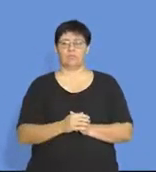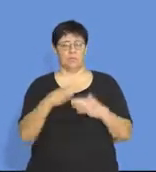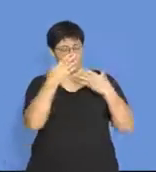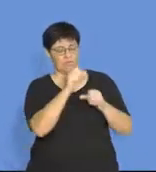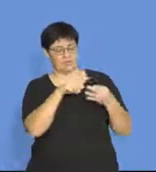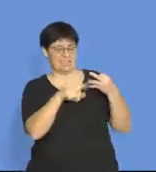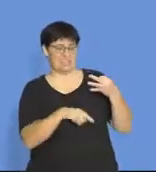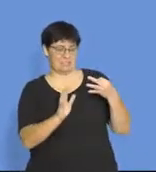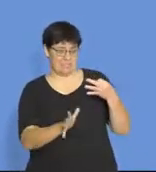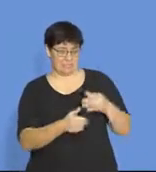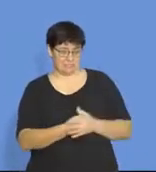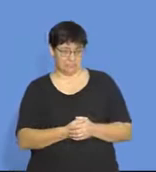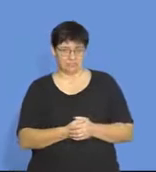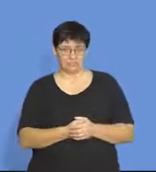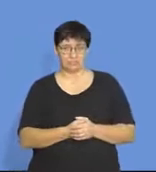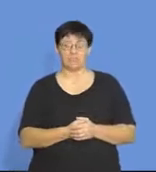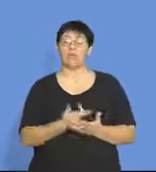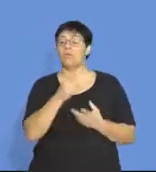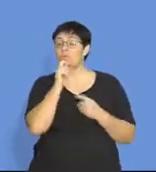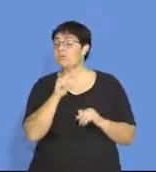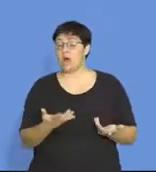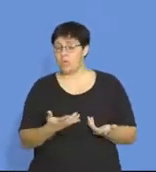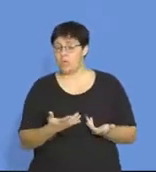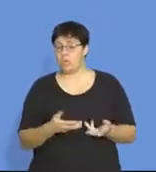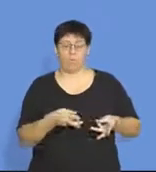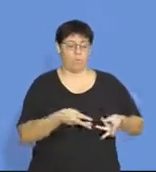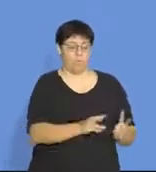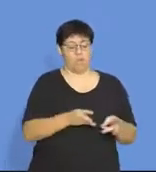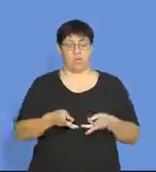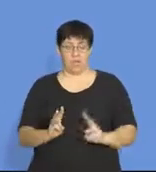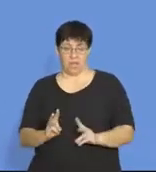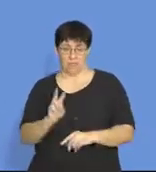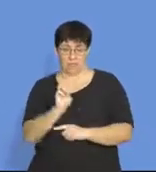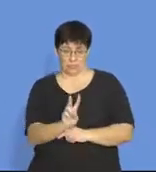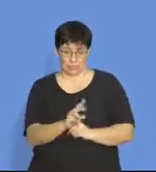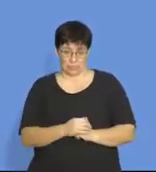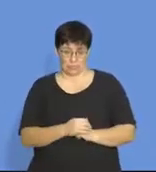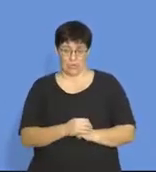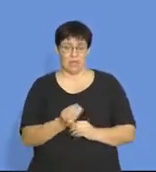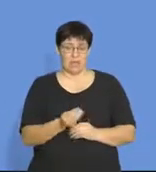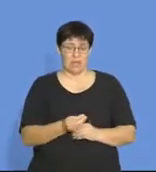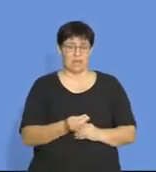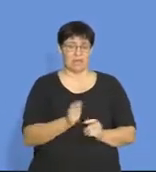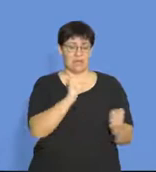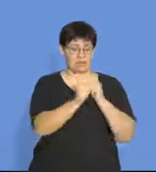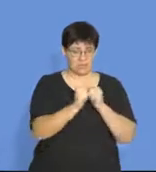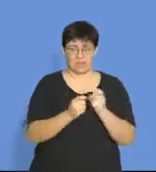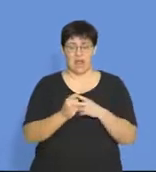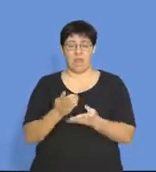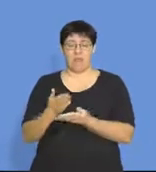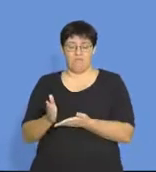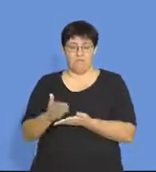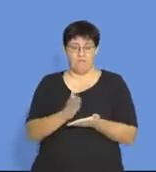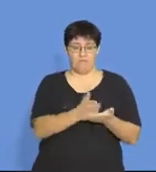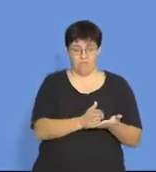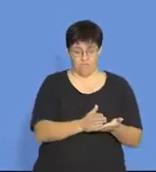to solve simultaneous equations using two methods. Remember, the substitution and the elimination